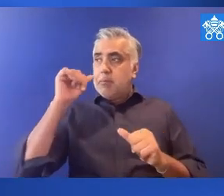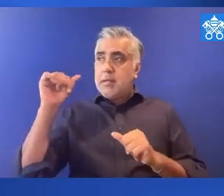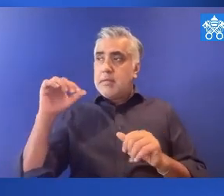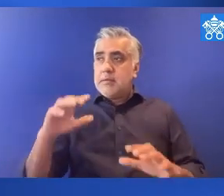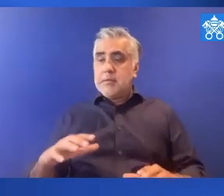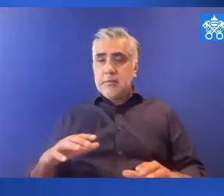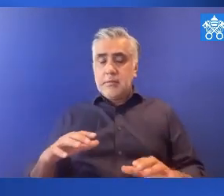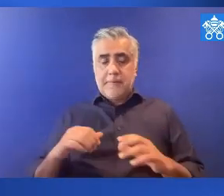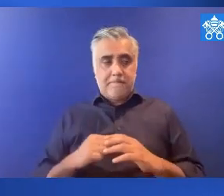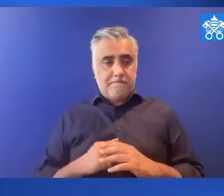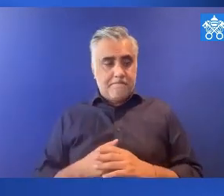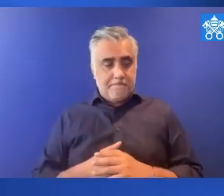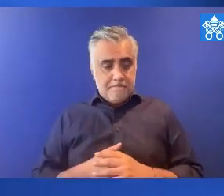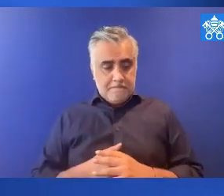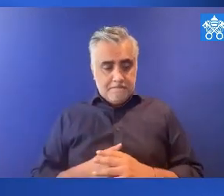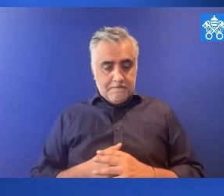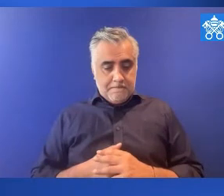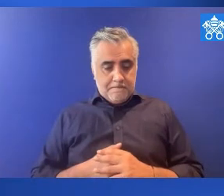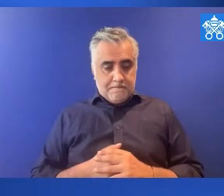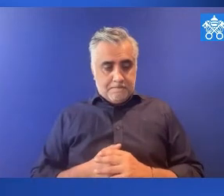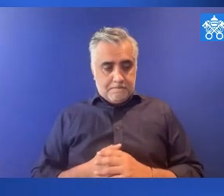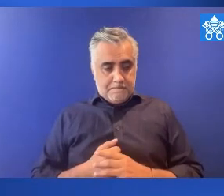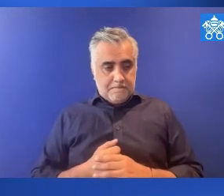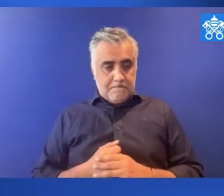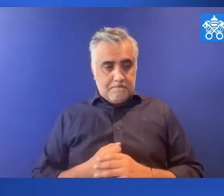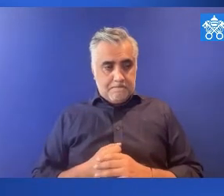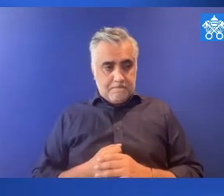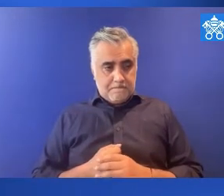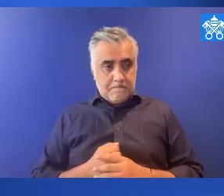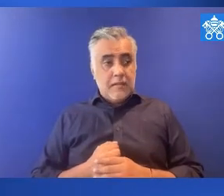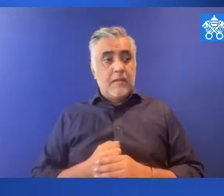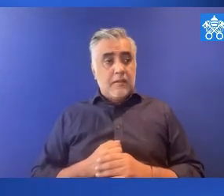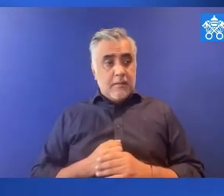receive the apostolic blessing while in the city of Rome.